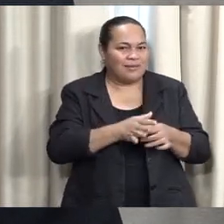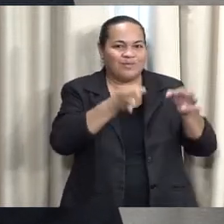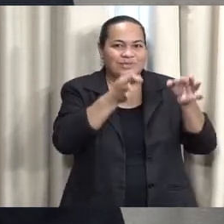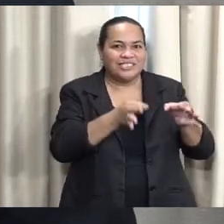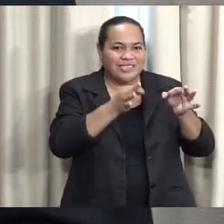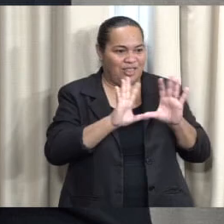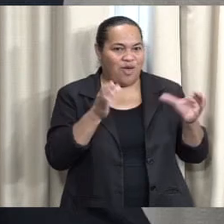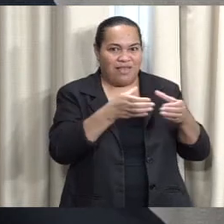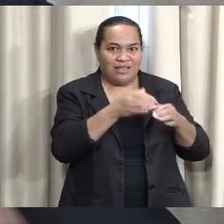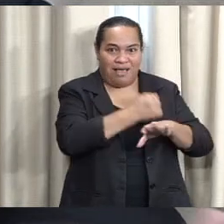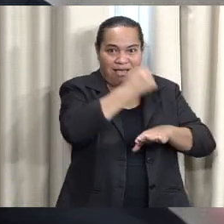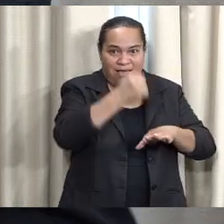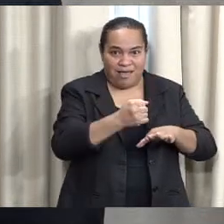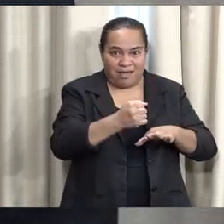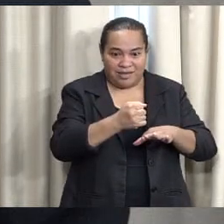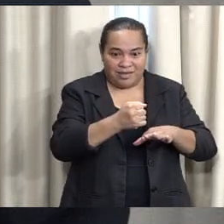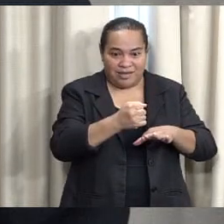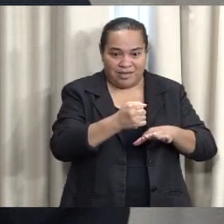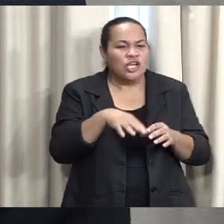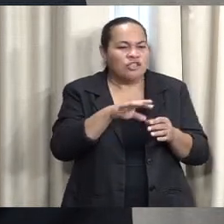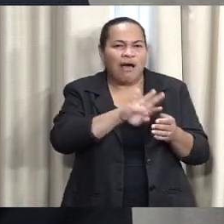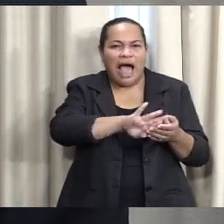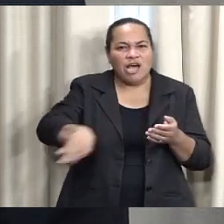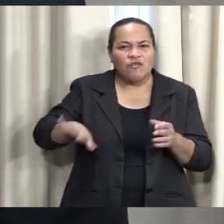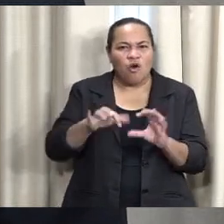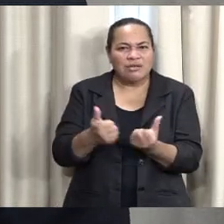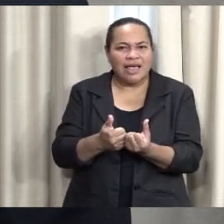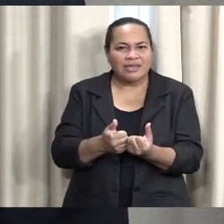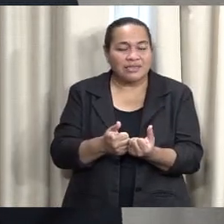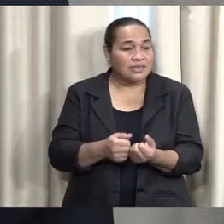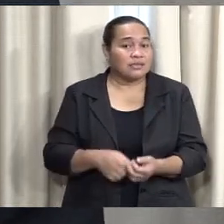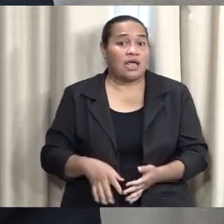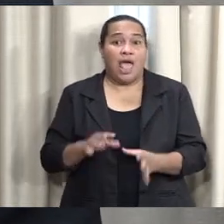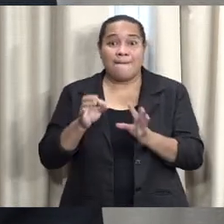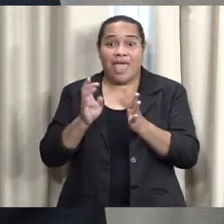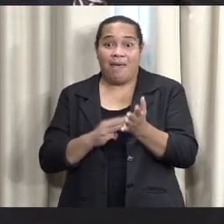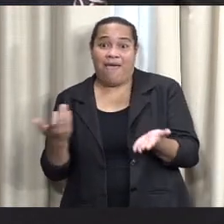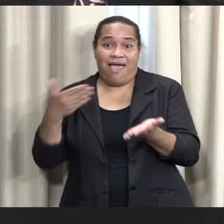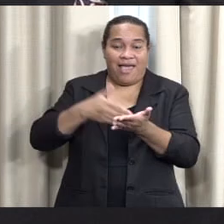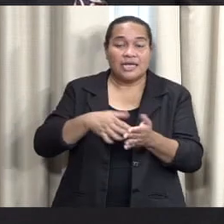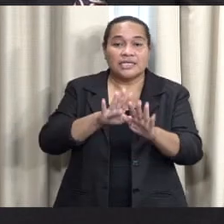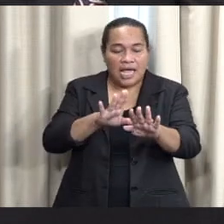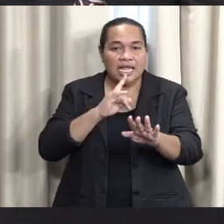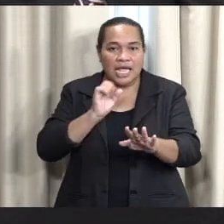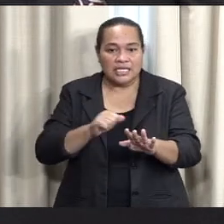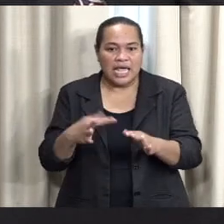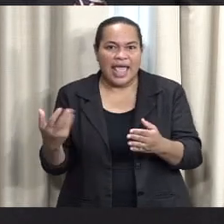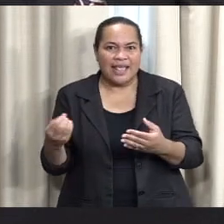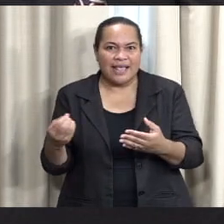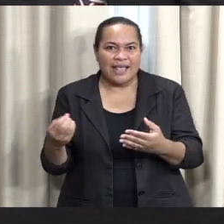of phasing out of contracts. And the effect of that, which